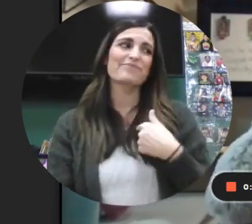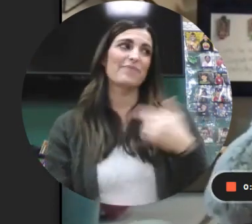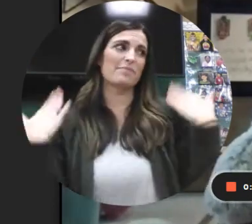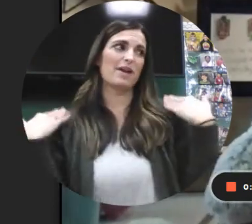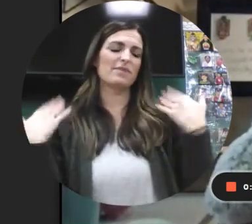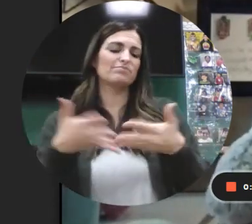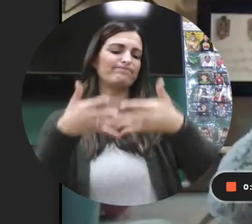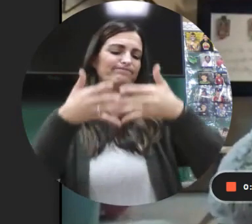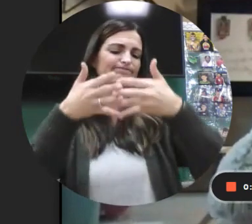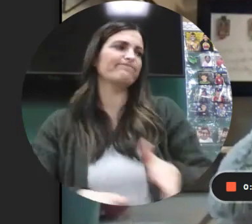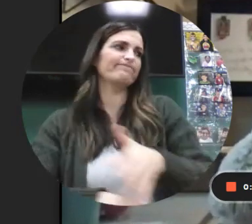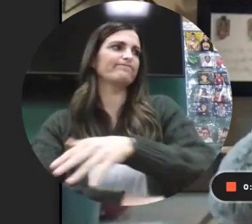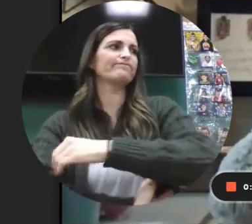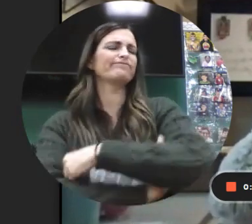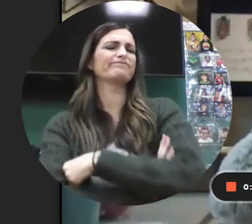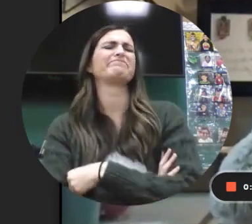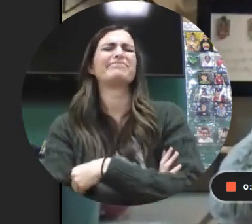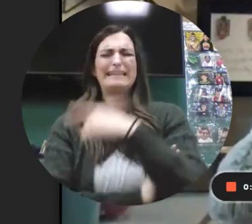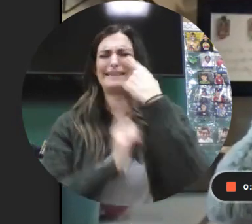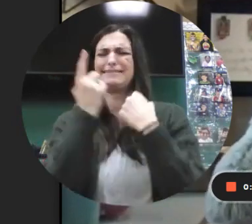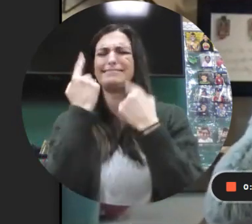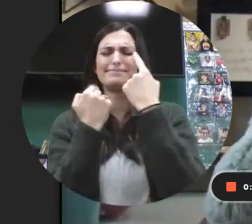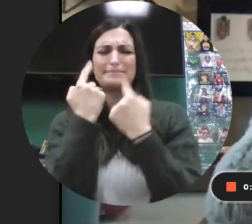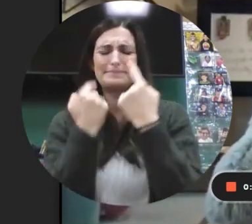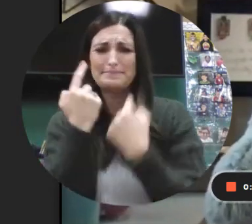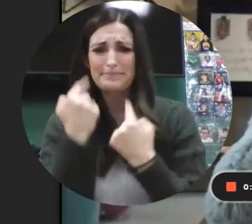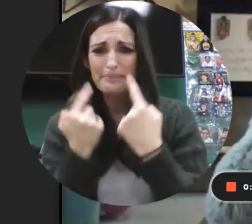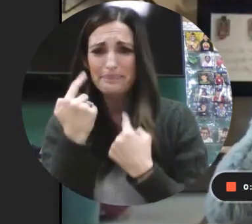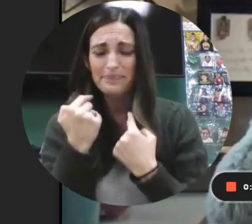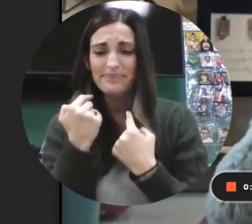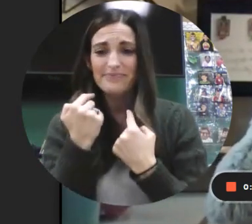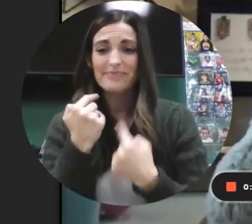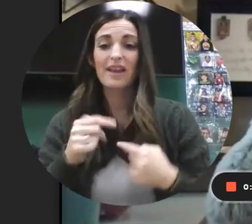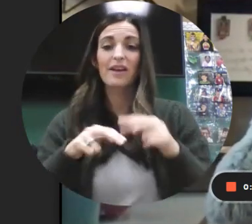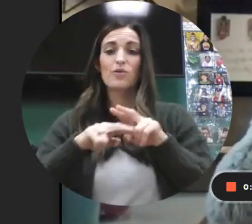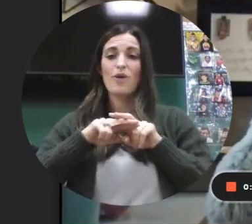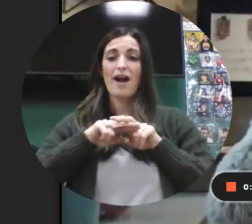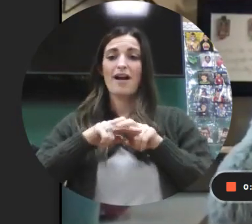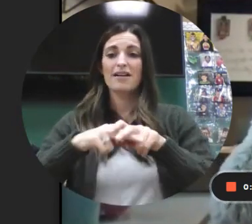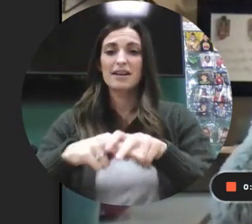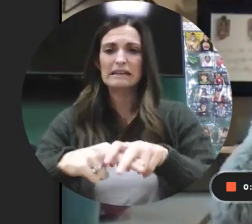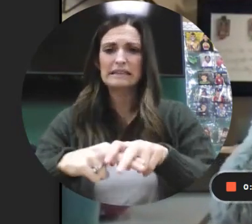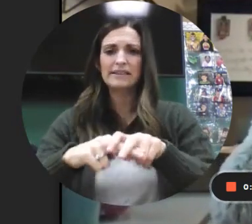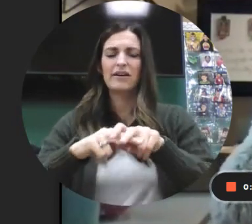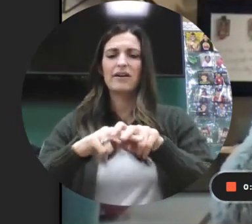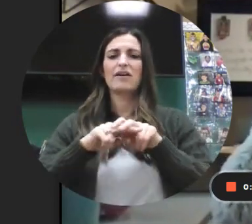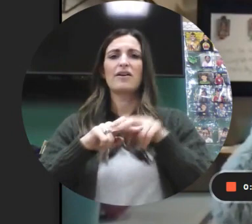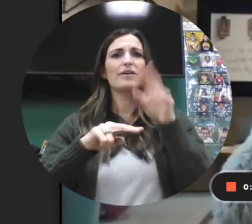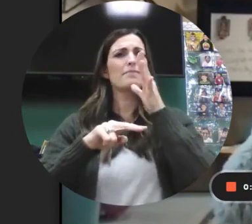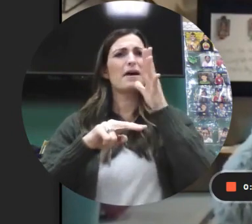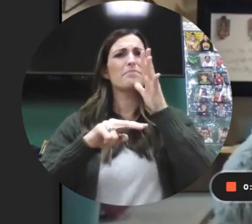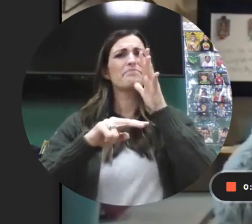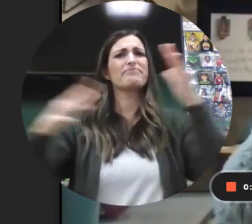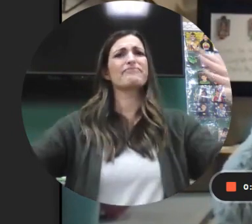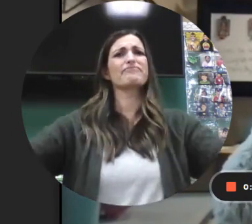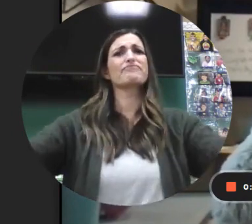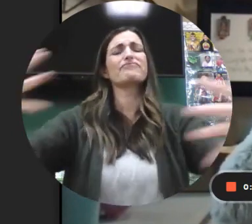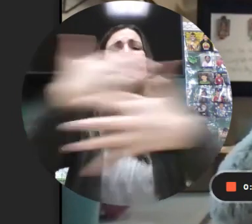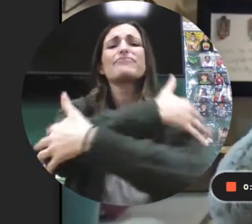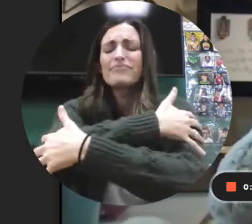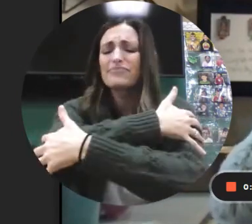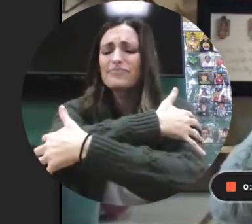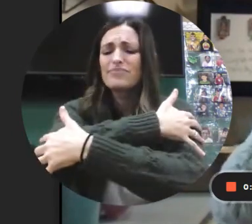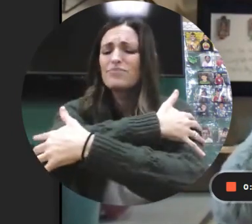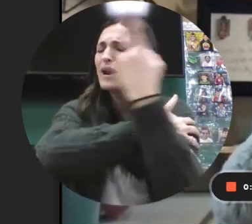onto the front steps and burst into tears. Rocking chairs squeaked, and then I felt Mom's arms around me. "What happened?" she